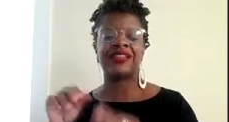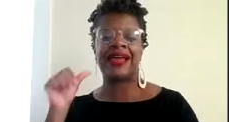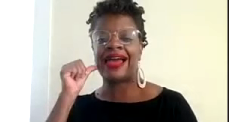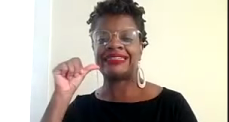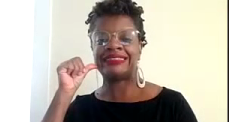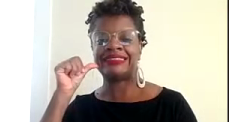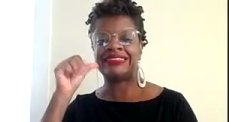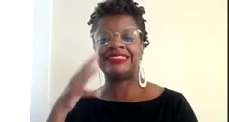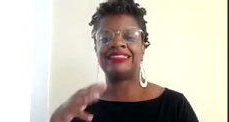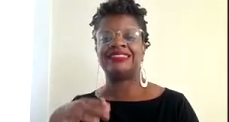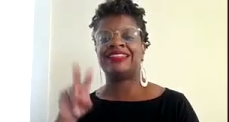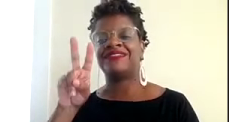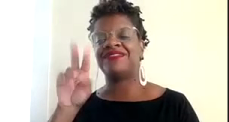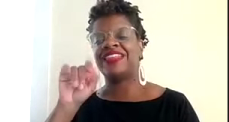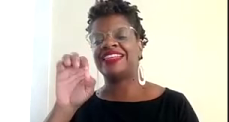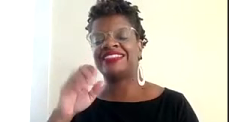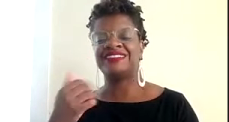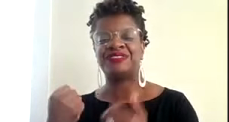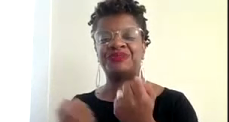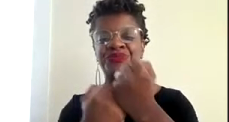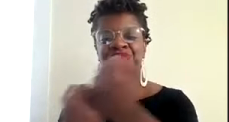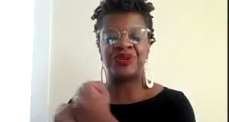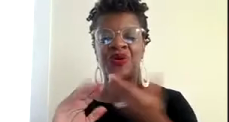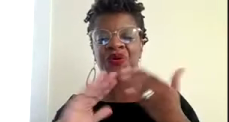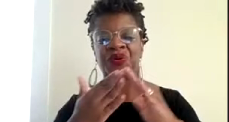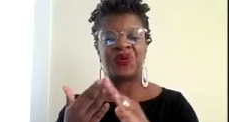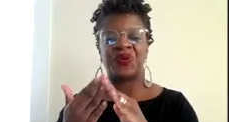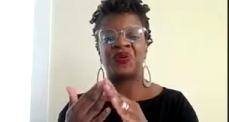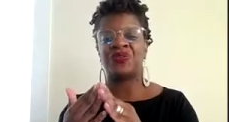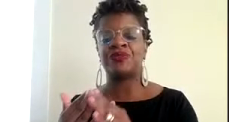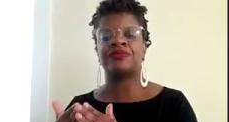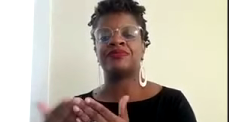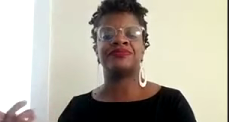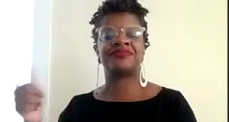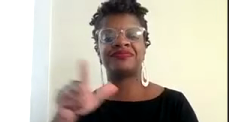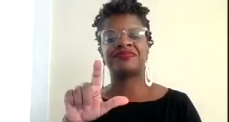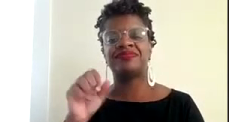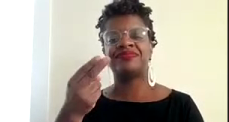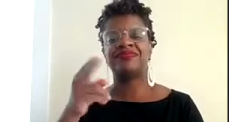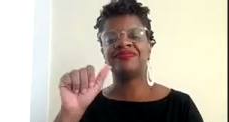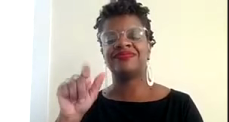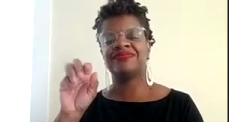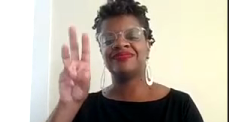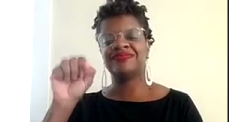so I am going to turn it over to you, Sasha, to introduce our keynote for this evening.